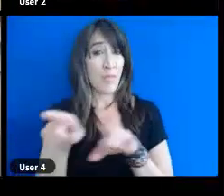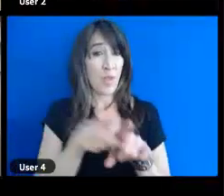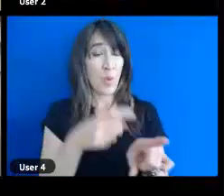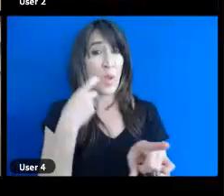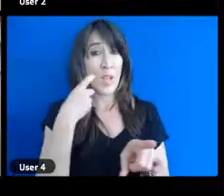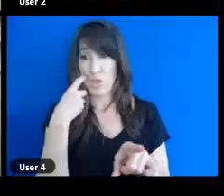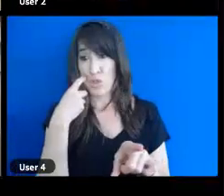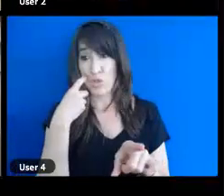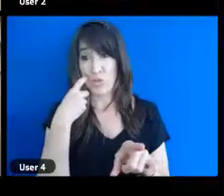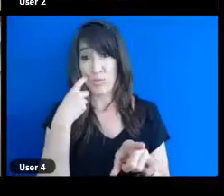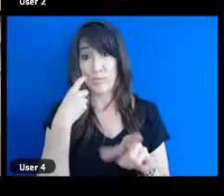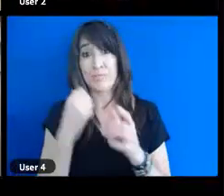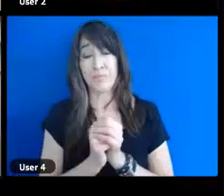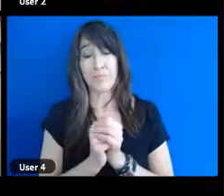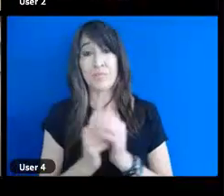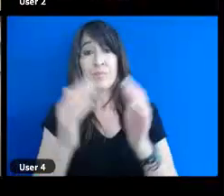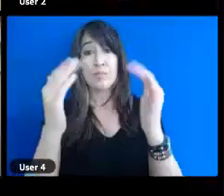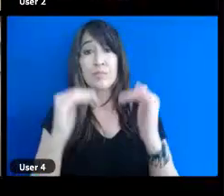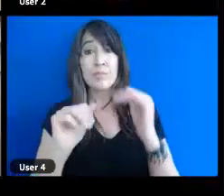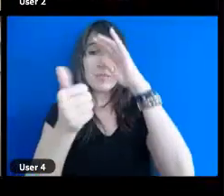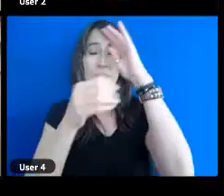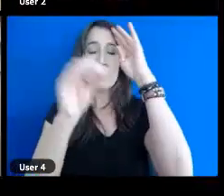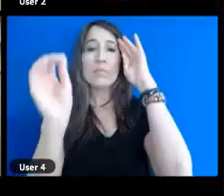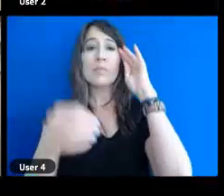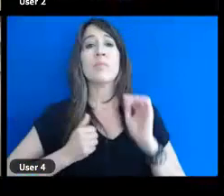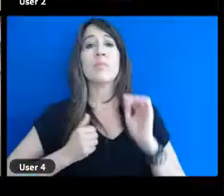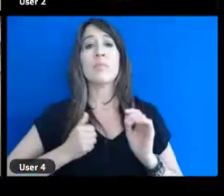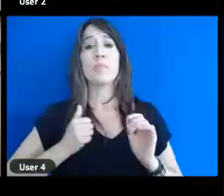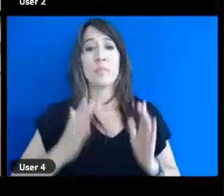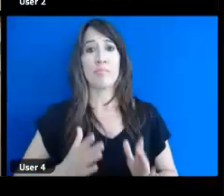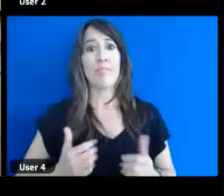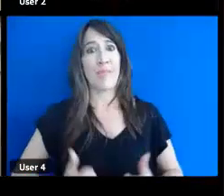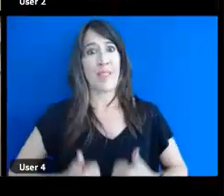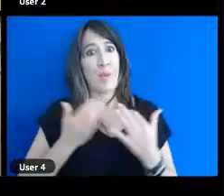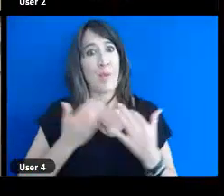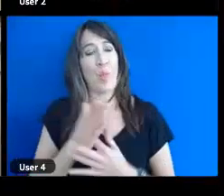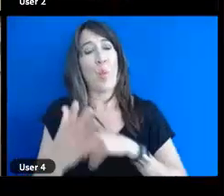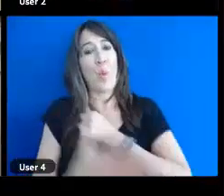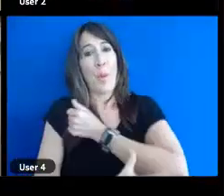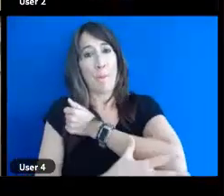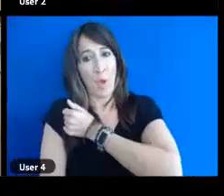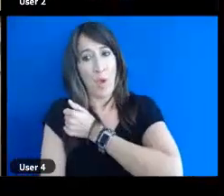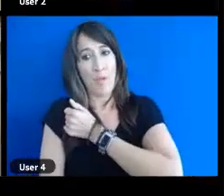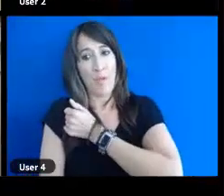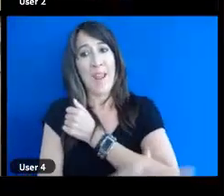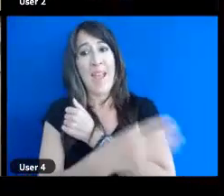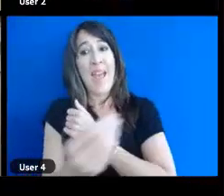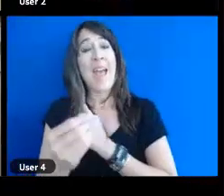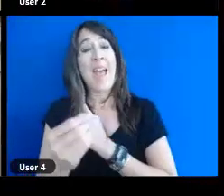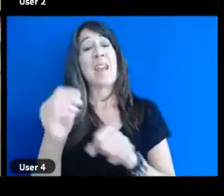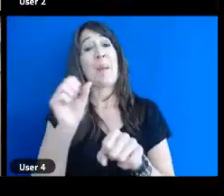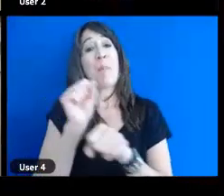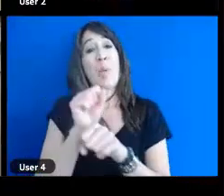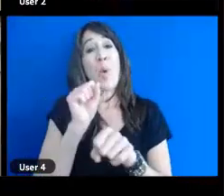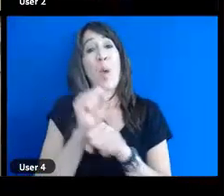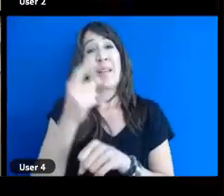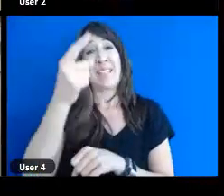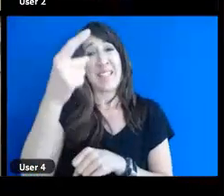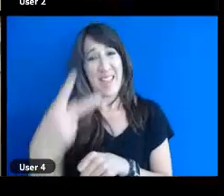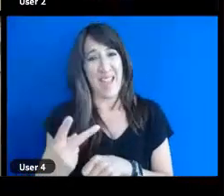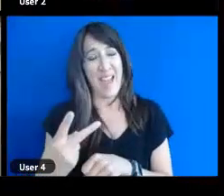addiction. Roughly 10% of Canadians live in poverty, and the employment rate for people with disabilities is